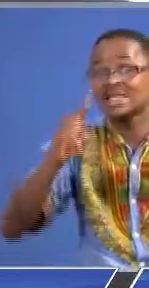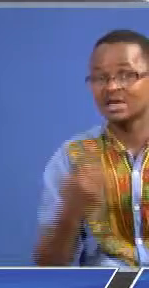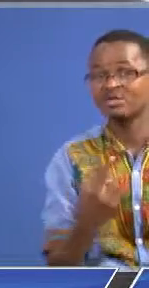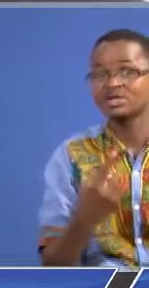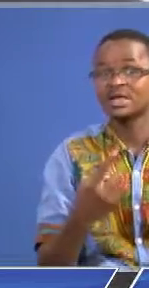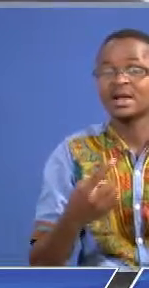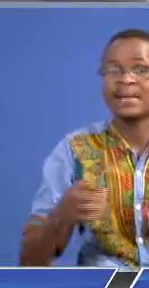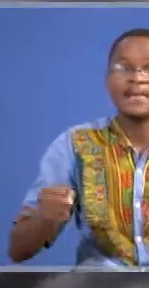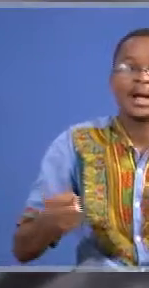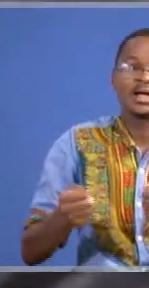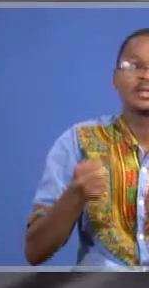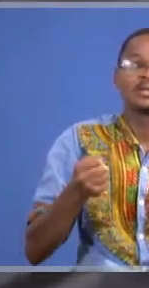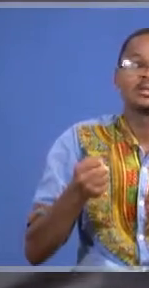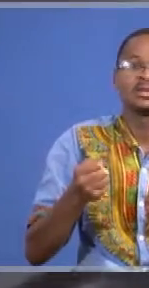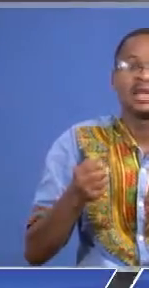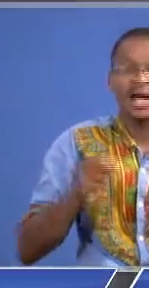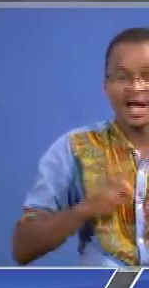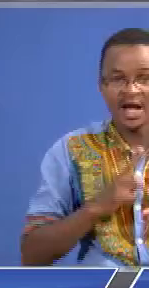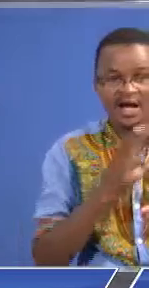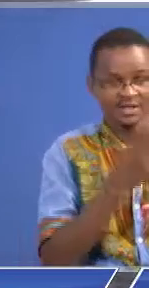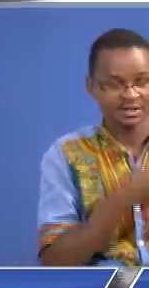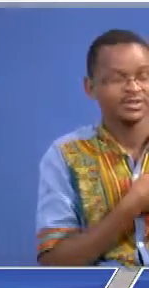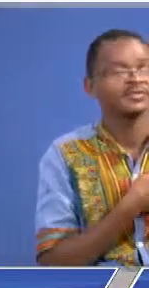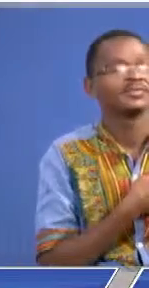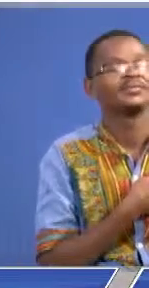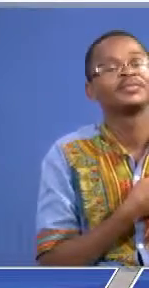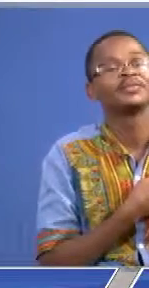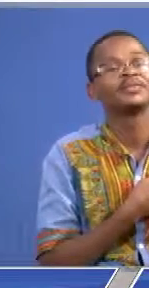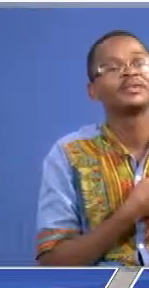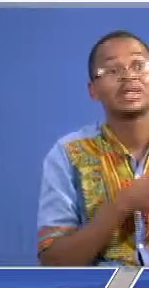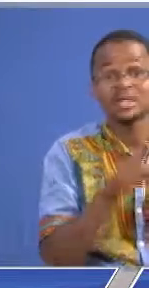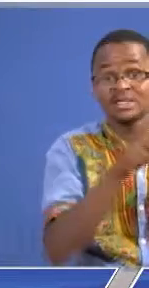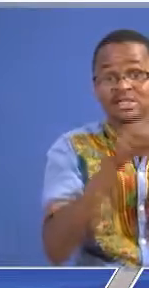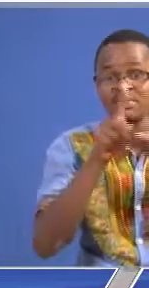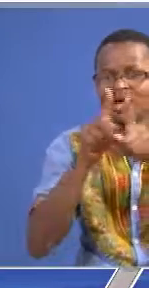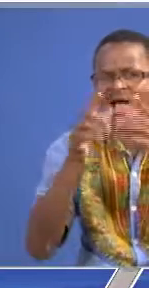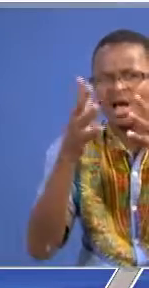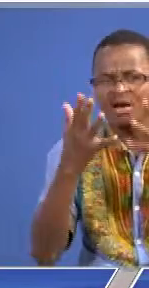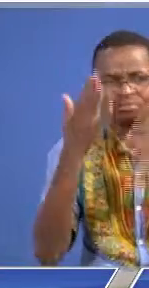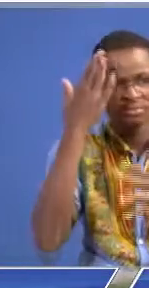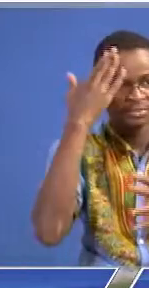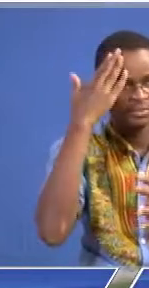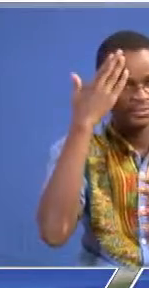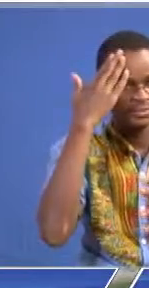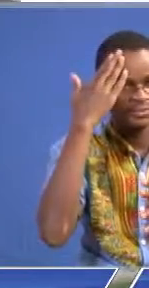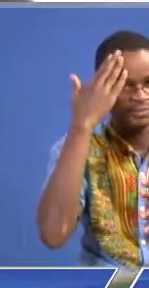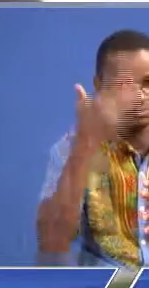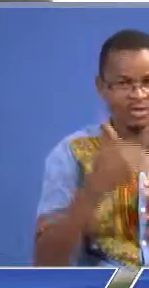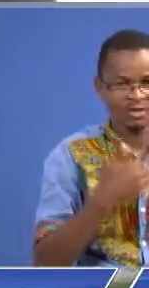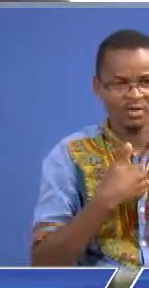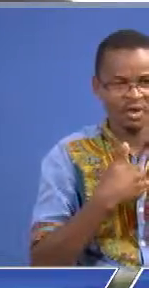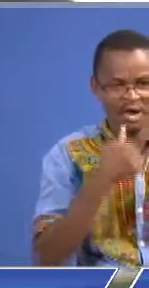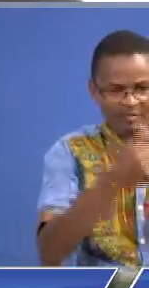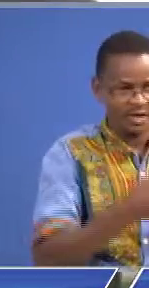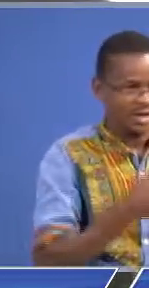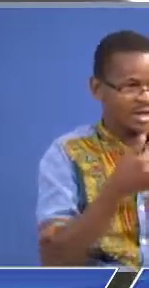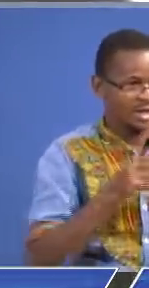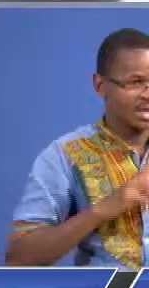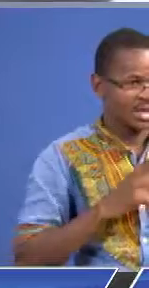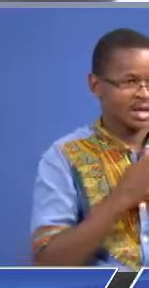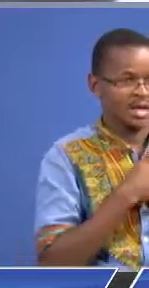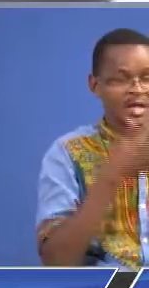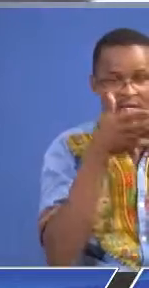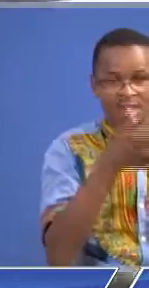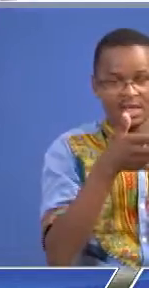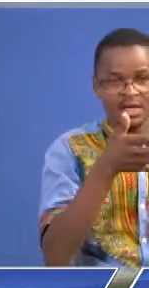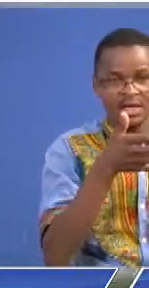tons. Na sisi, vile mnajua, tuko na viwanda zetu za sukari hapa